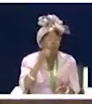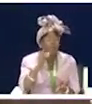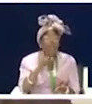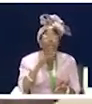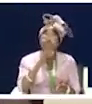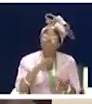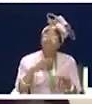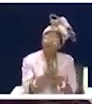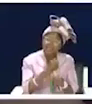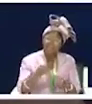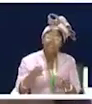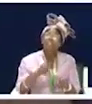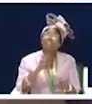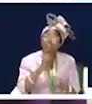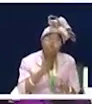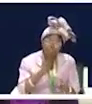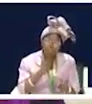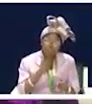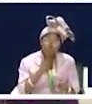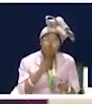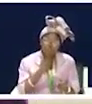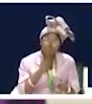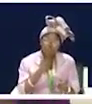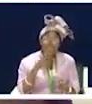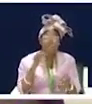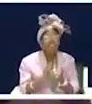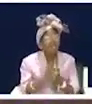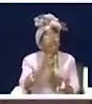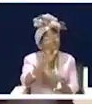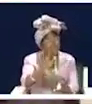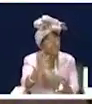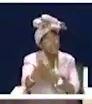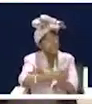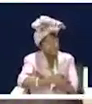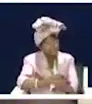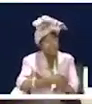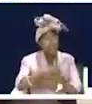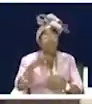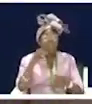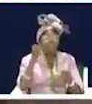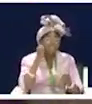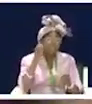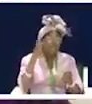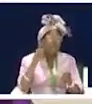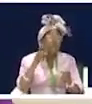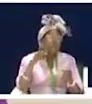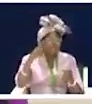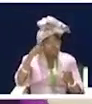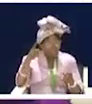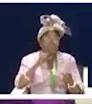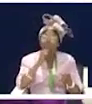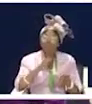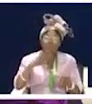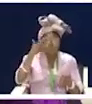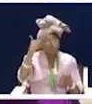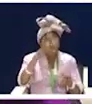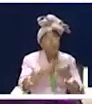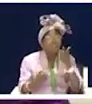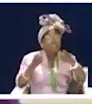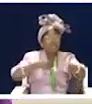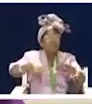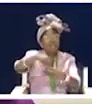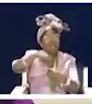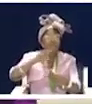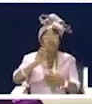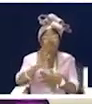getting serious. That majorly, in case by 3 days, the unconscious person should have recovered. Yours is becoming the fourth